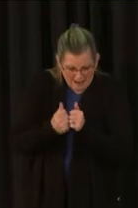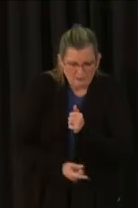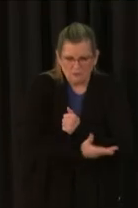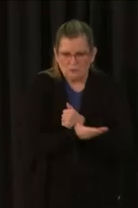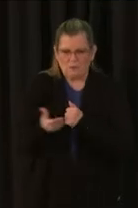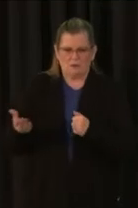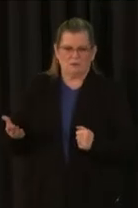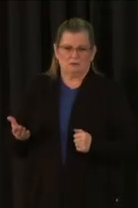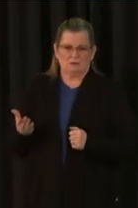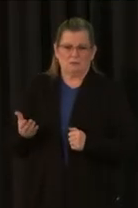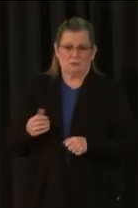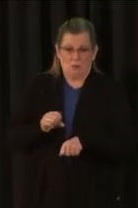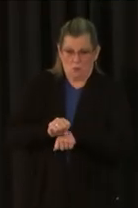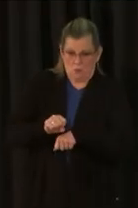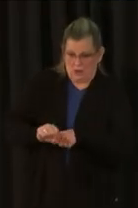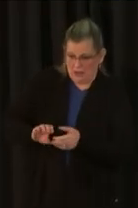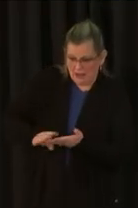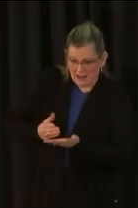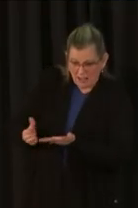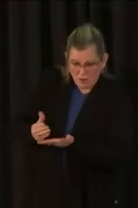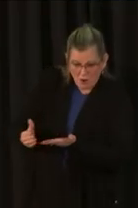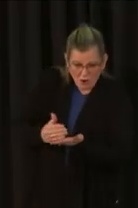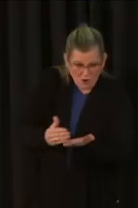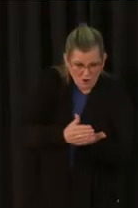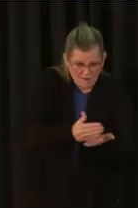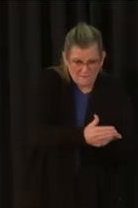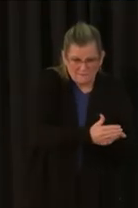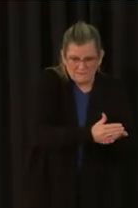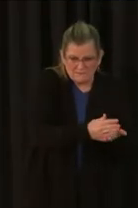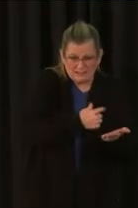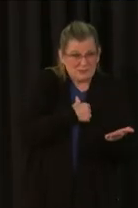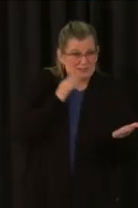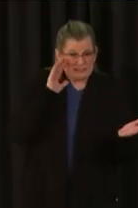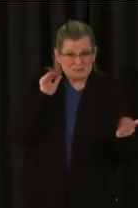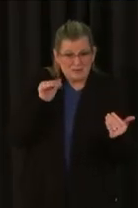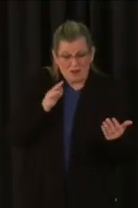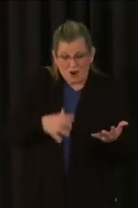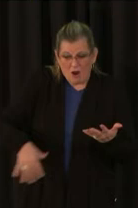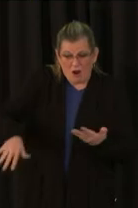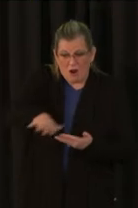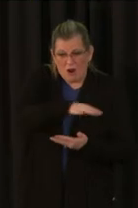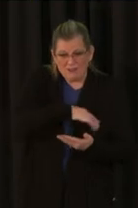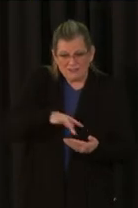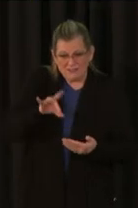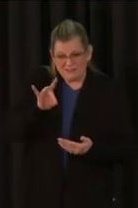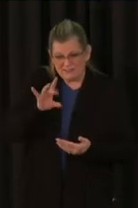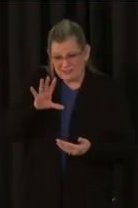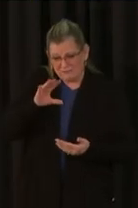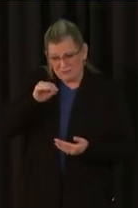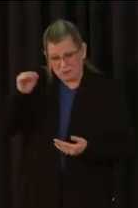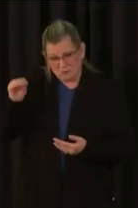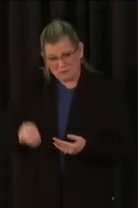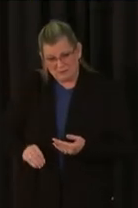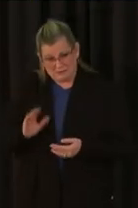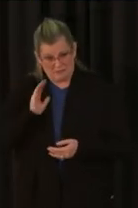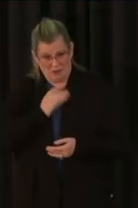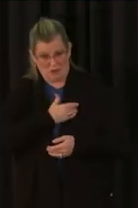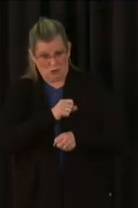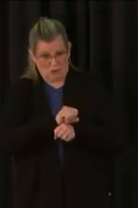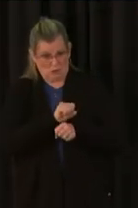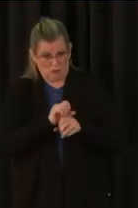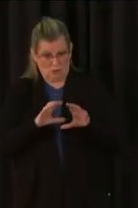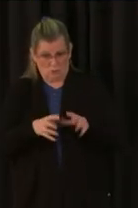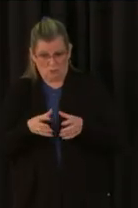reduction. We're expecting probably 85% of our workforce across the country. That's 12 million